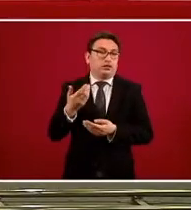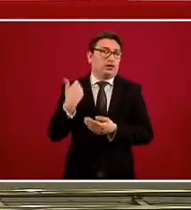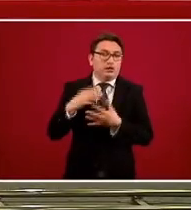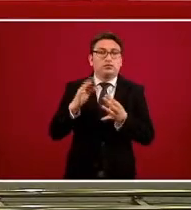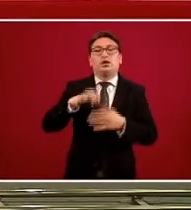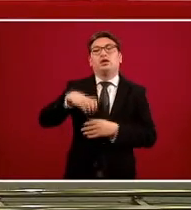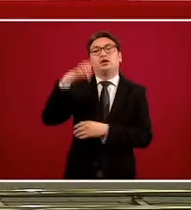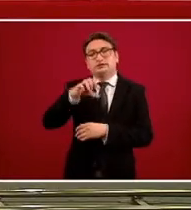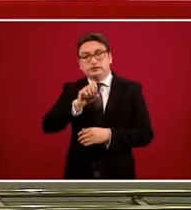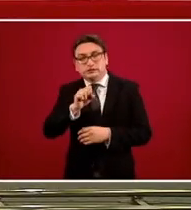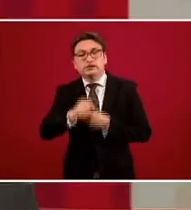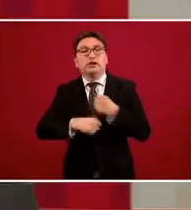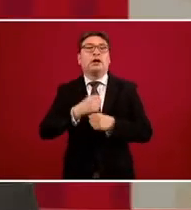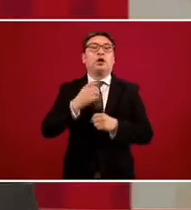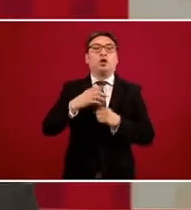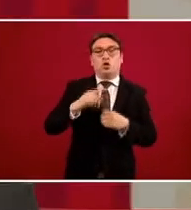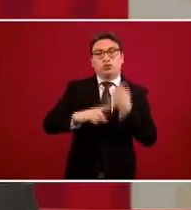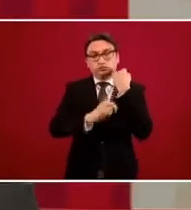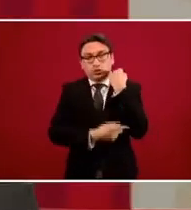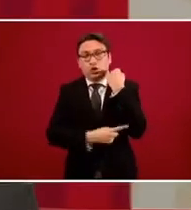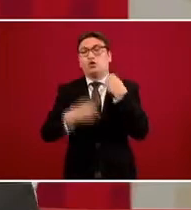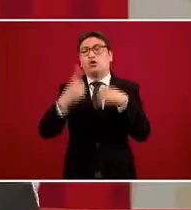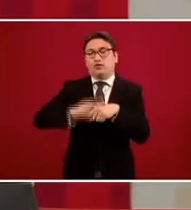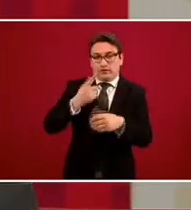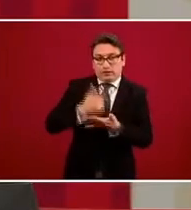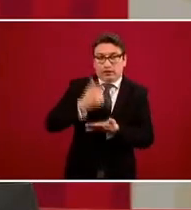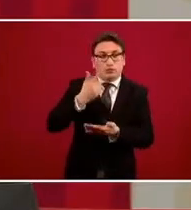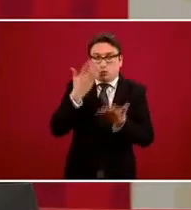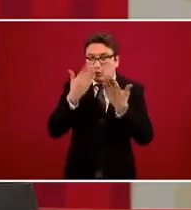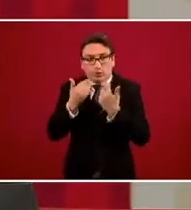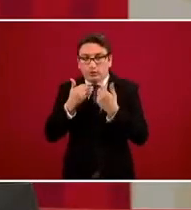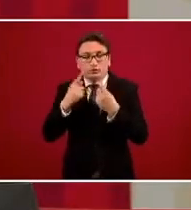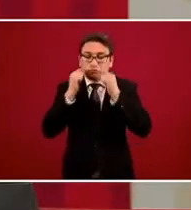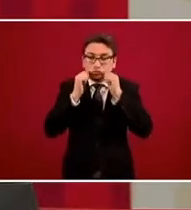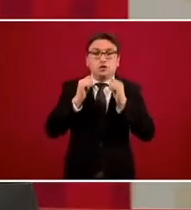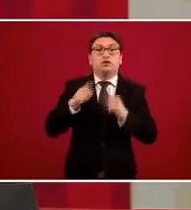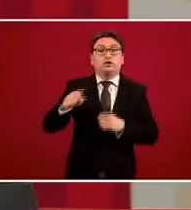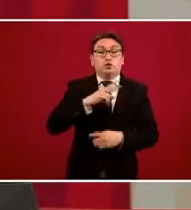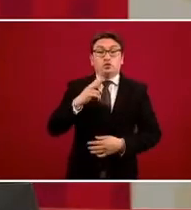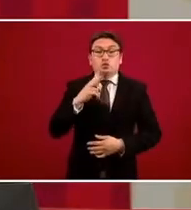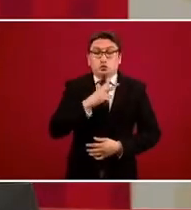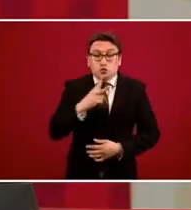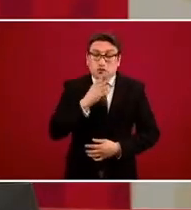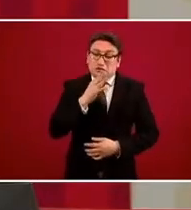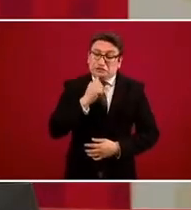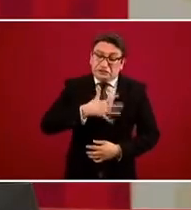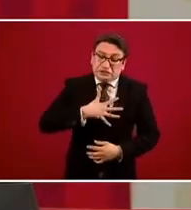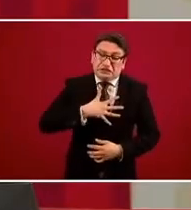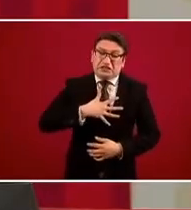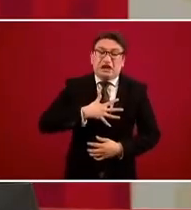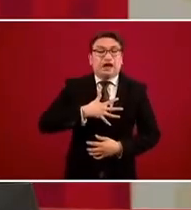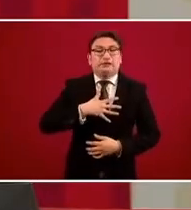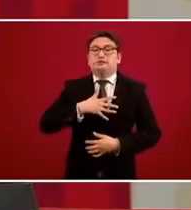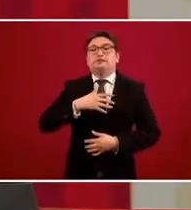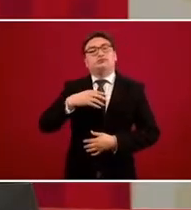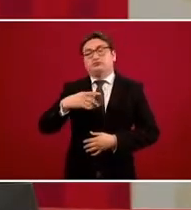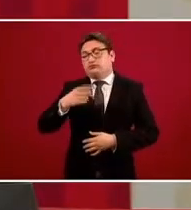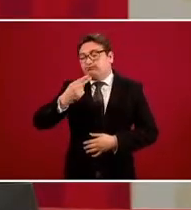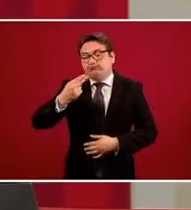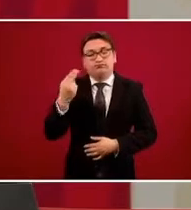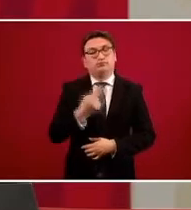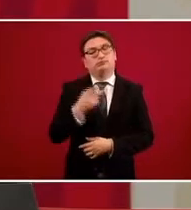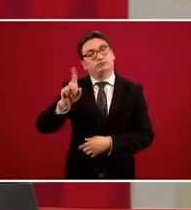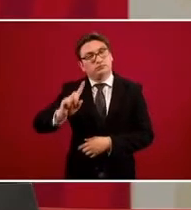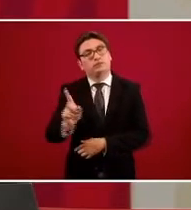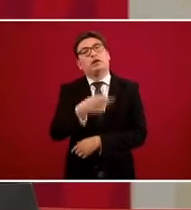any risk factors like age, being pregnant, or having pre-existing conditions, if you have shortness of